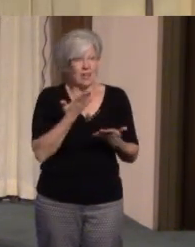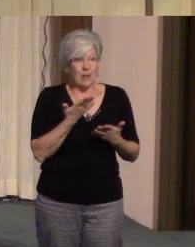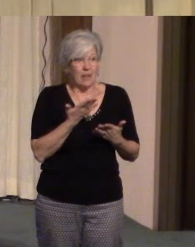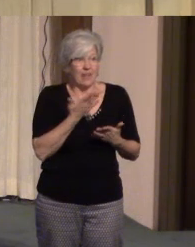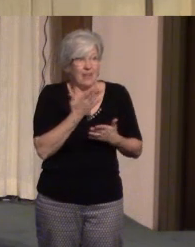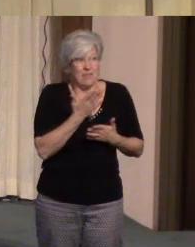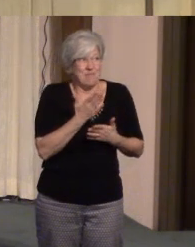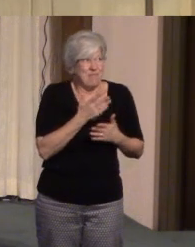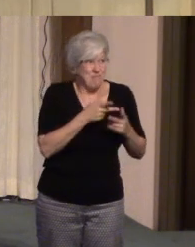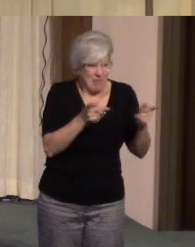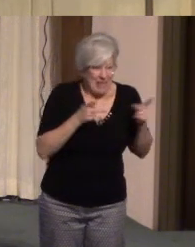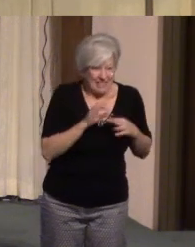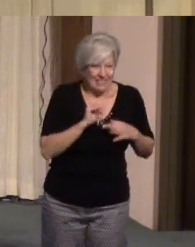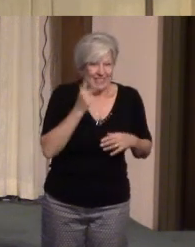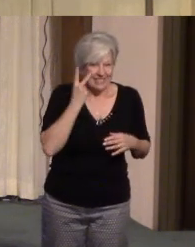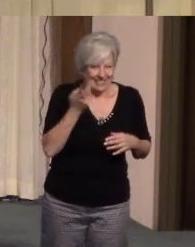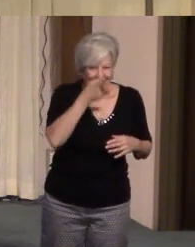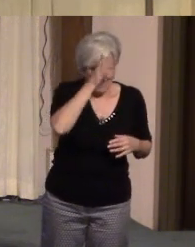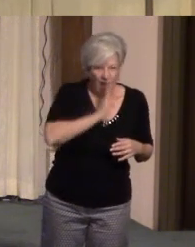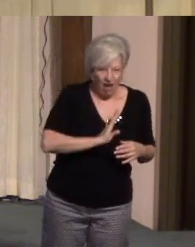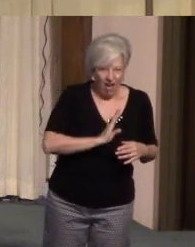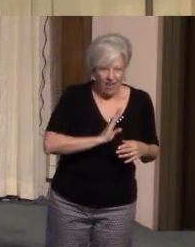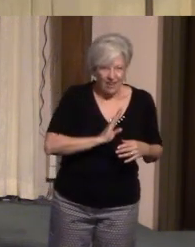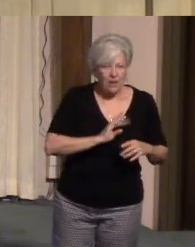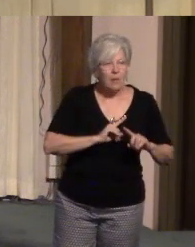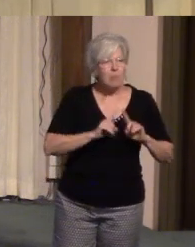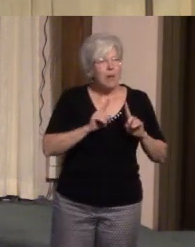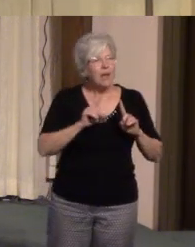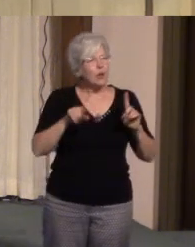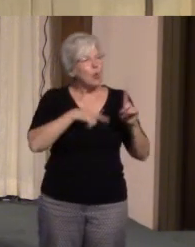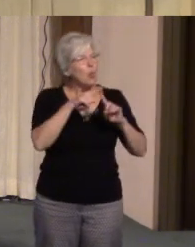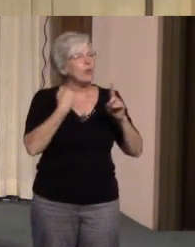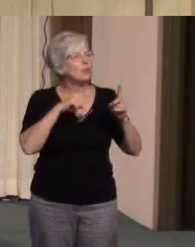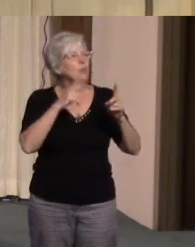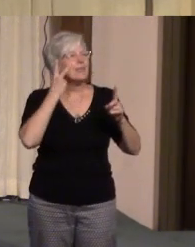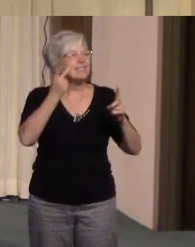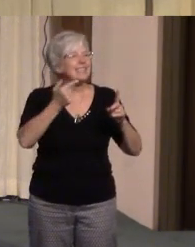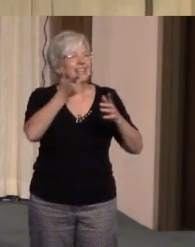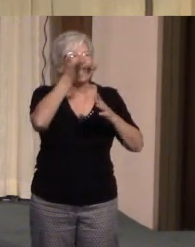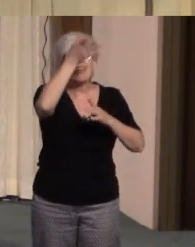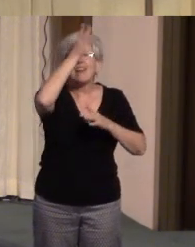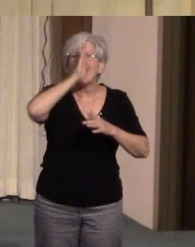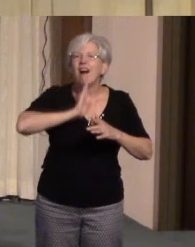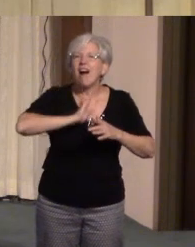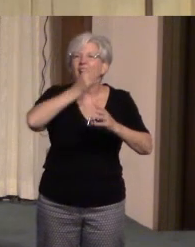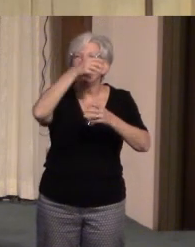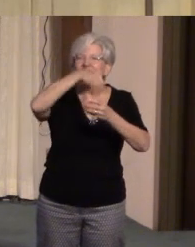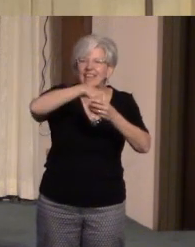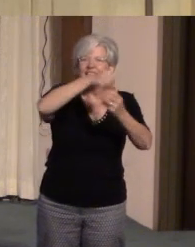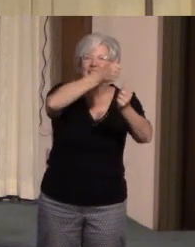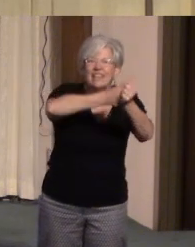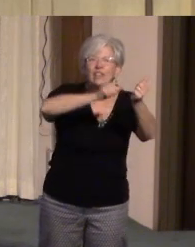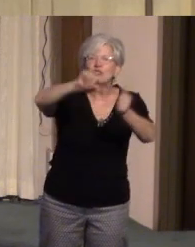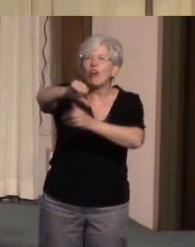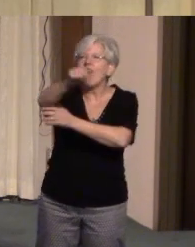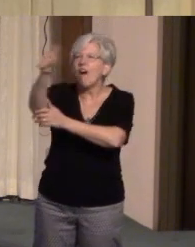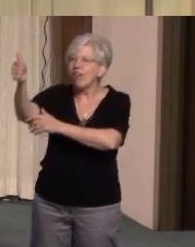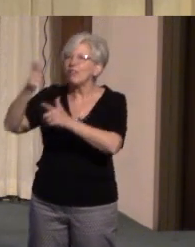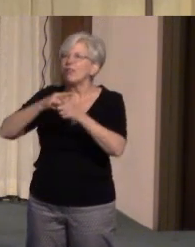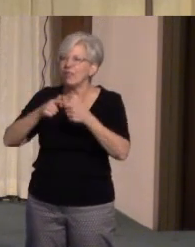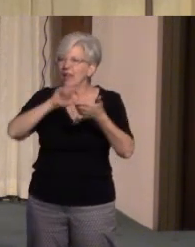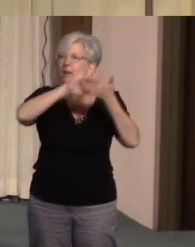see God in each other, then peace in our time is possible,